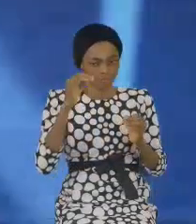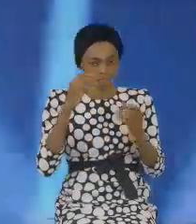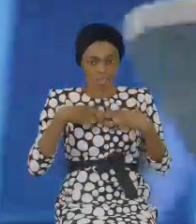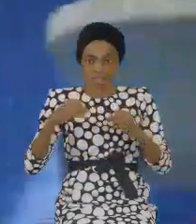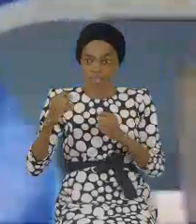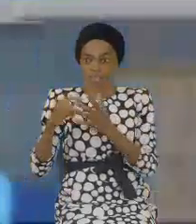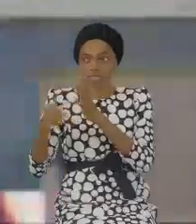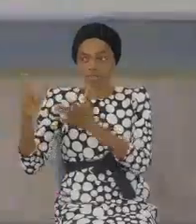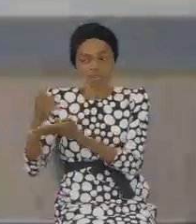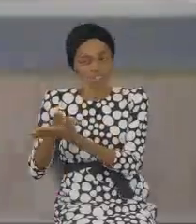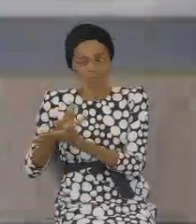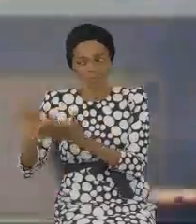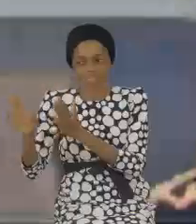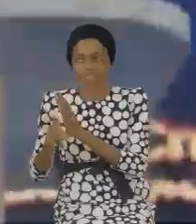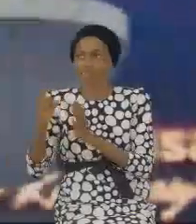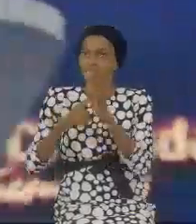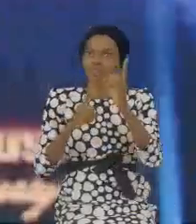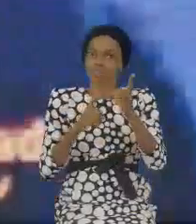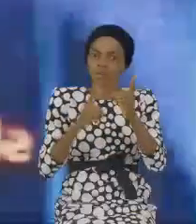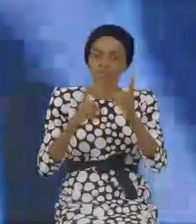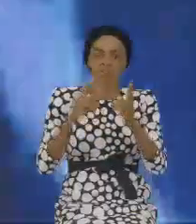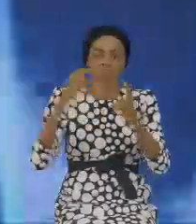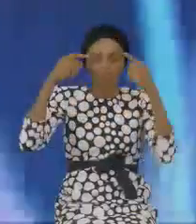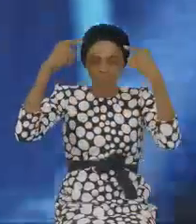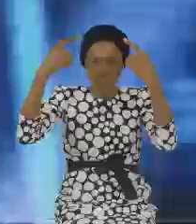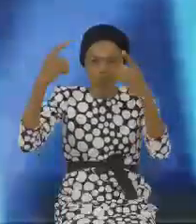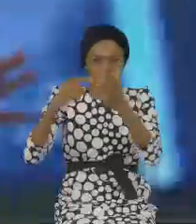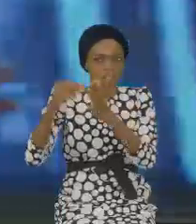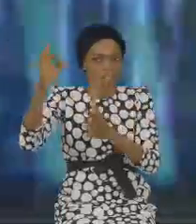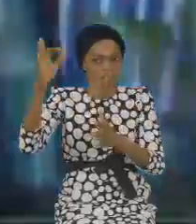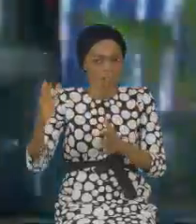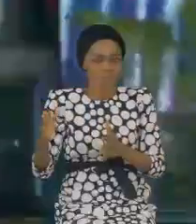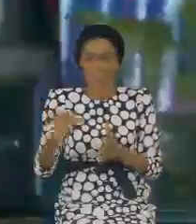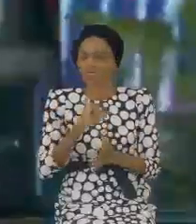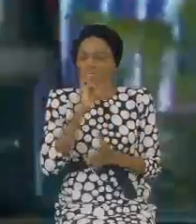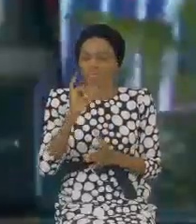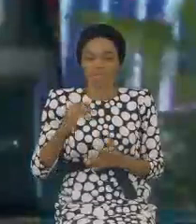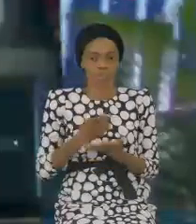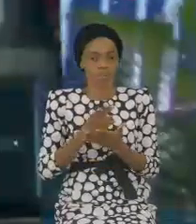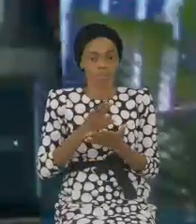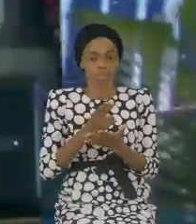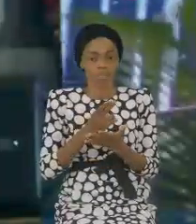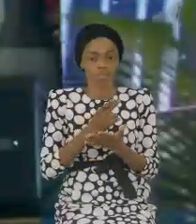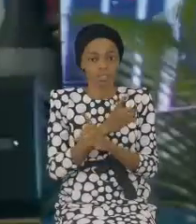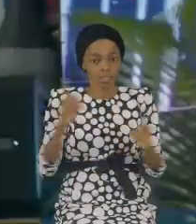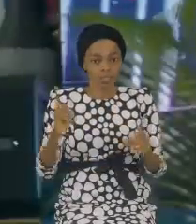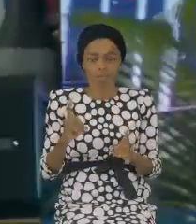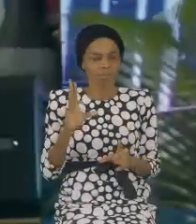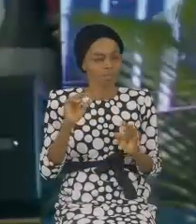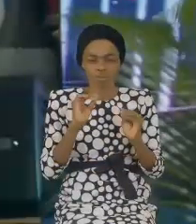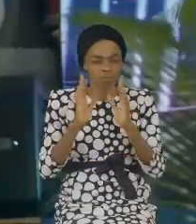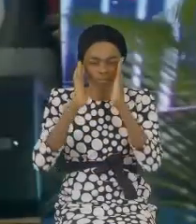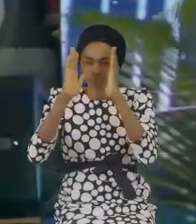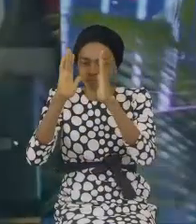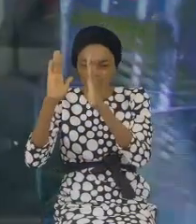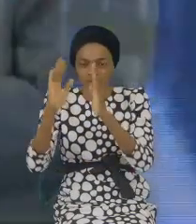one specializes in prosperity. That one specializes in deliverance. There's no specialization, because Jesus Christ,